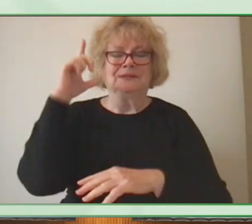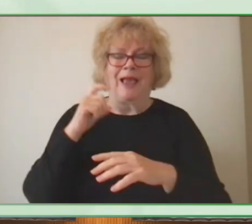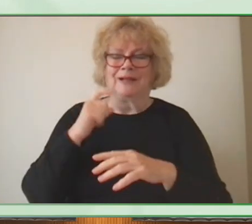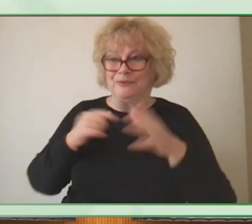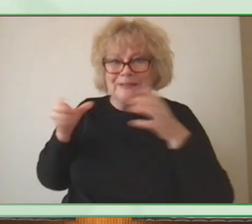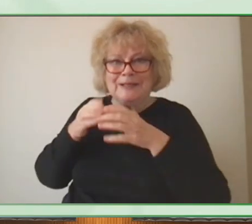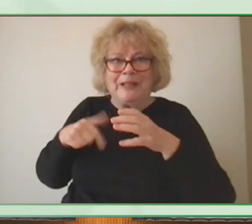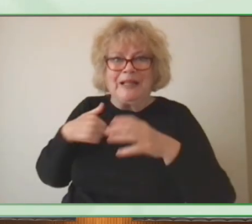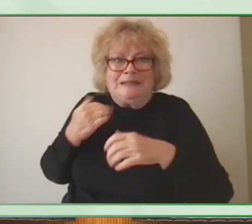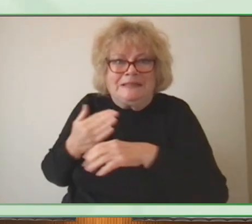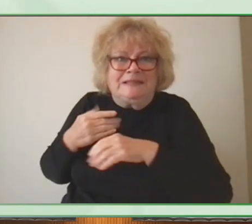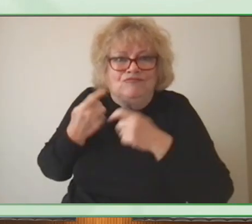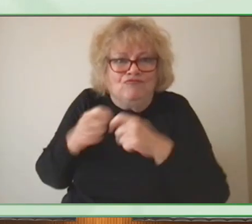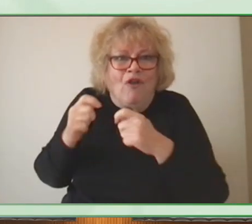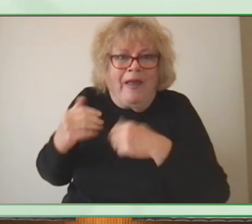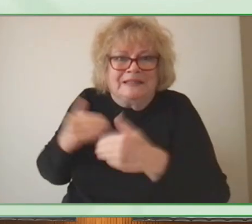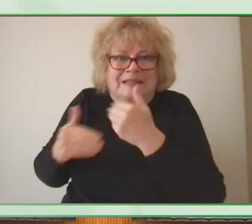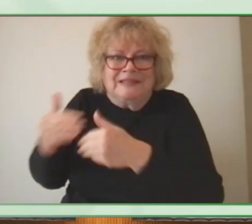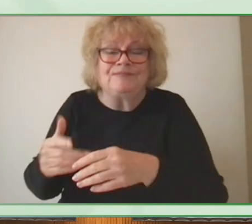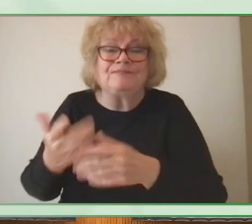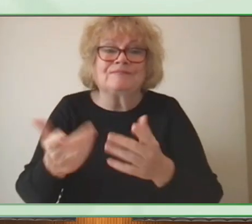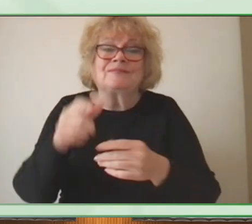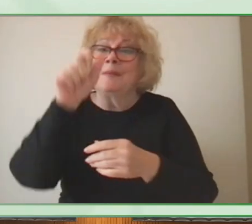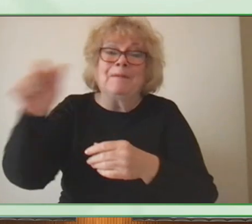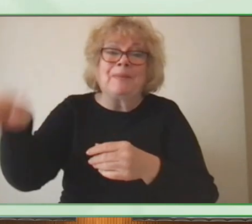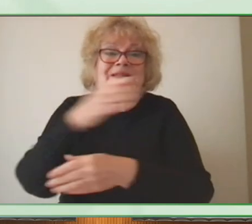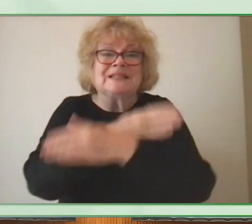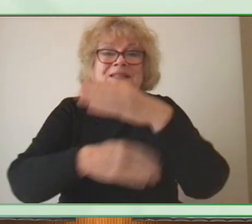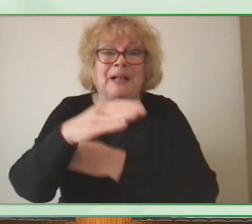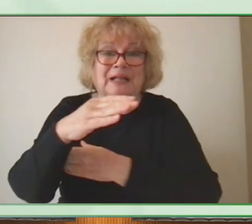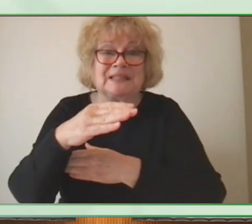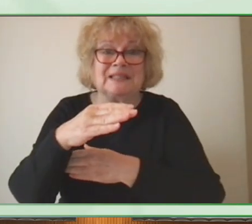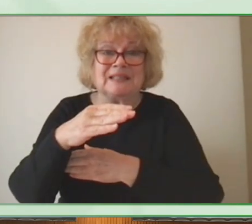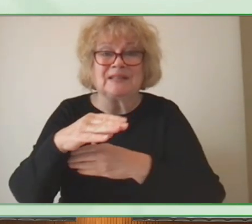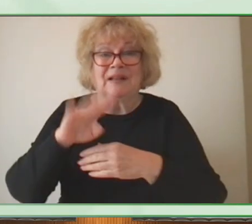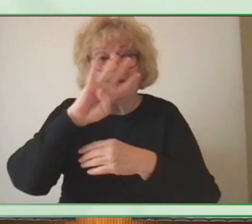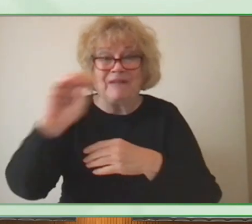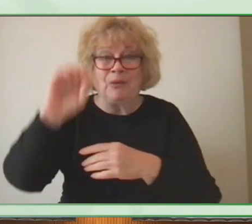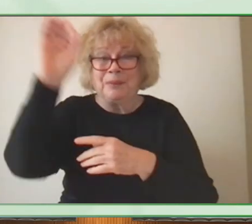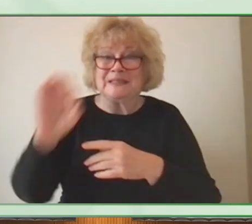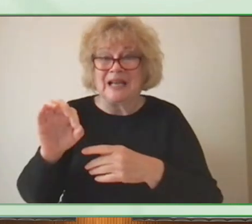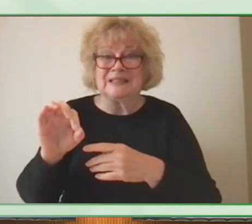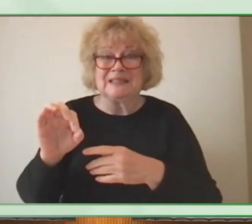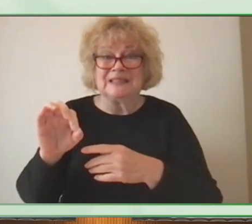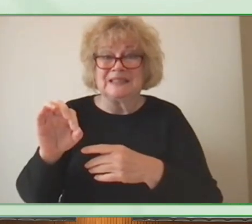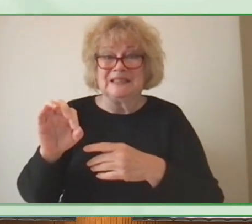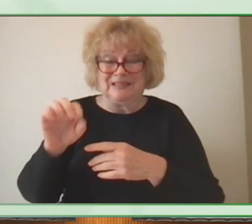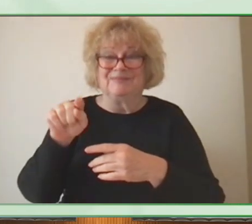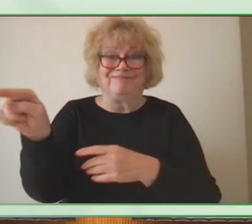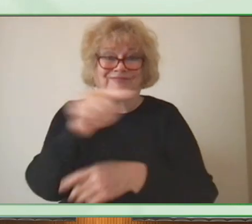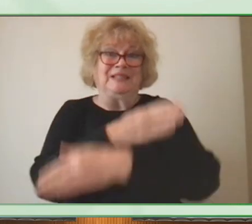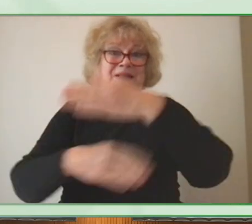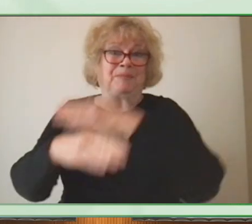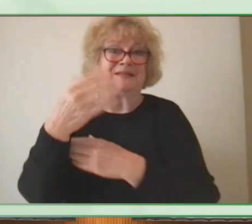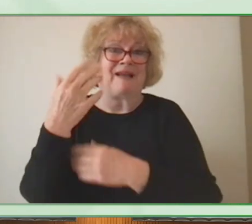a leader, as a person who runs the organization, is to provide also not only to be